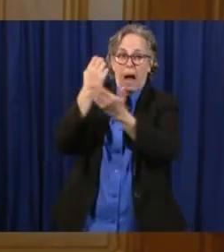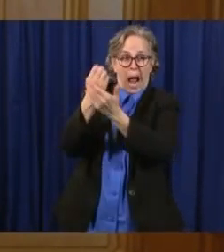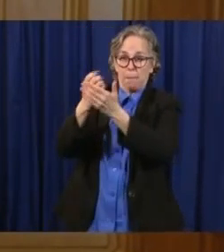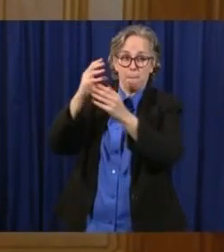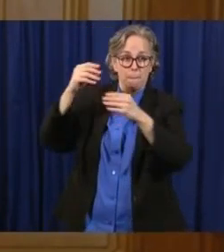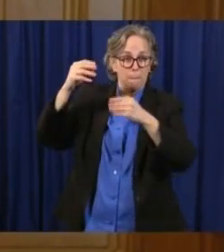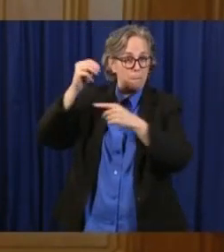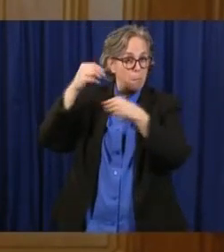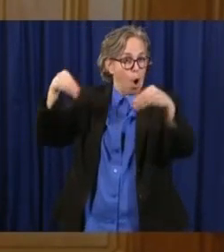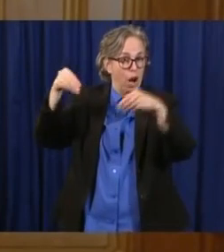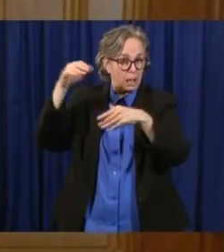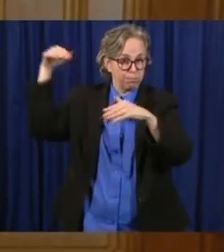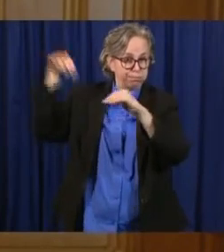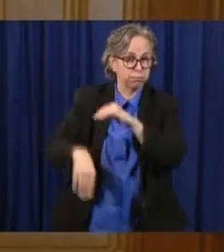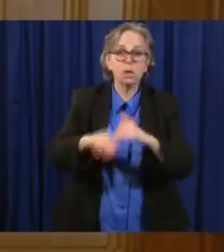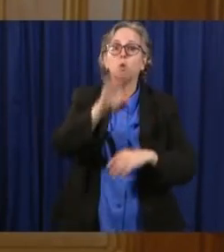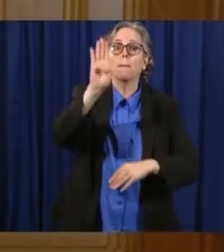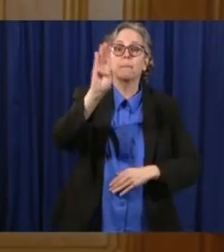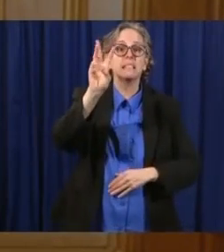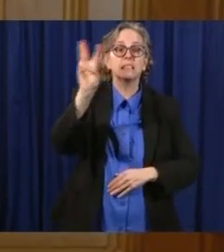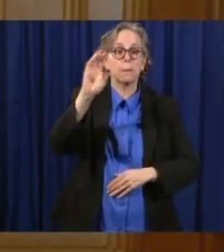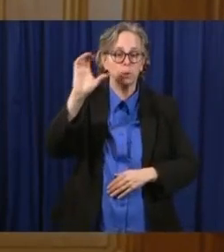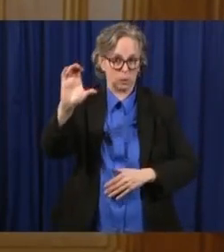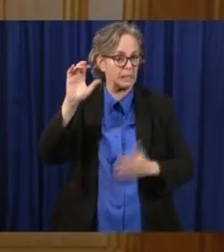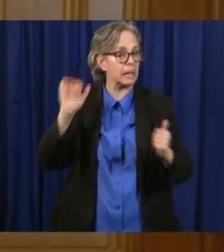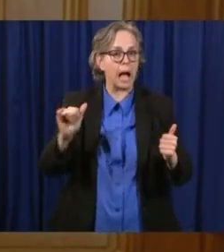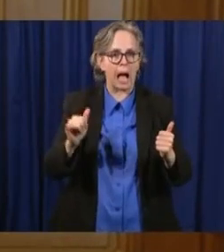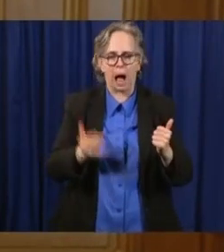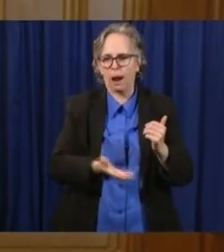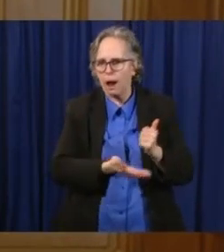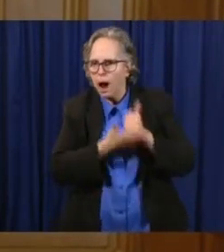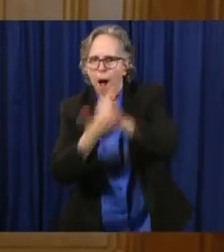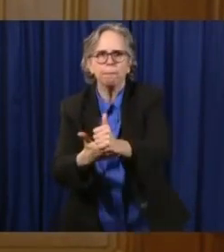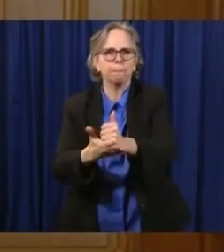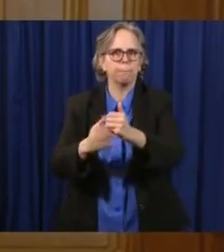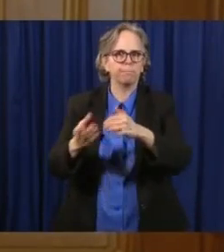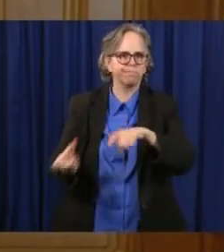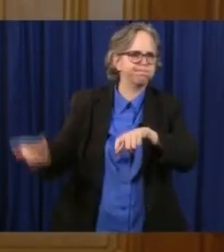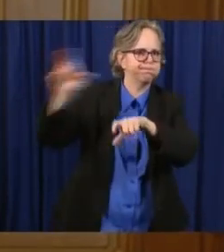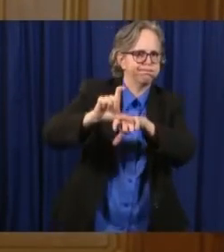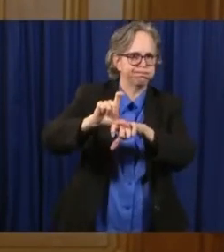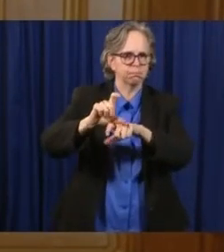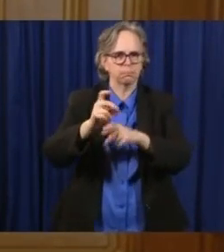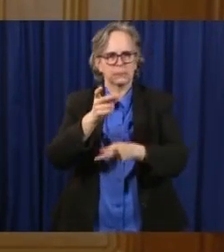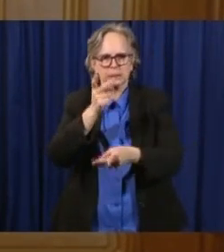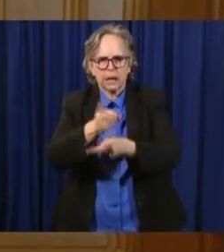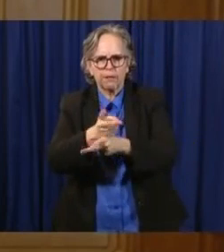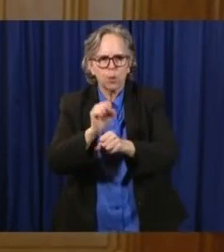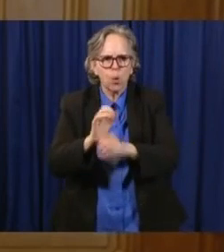maintaining funds to take care of injured workers for years to come.